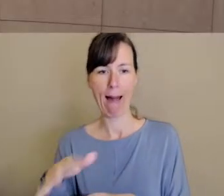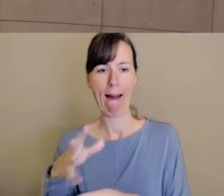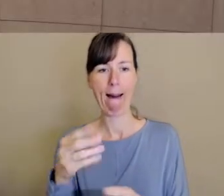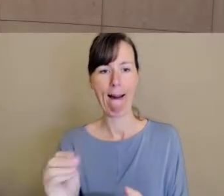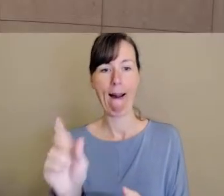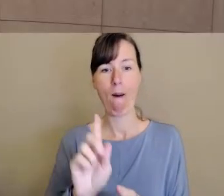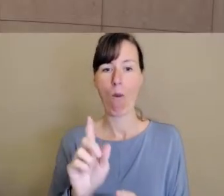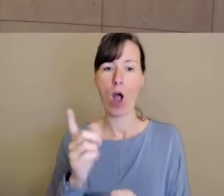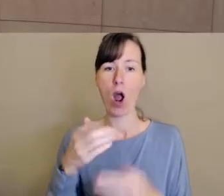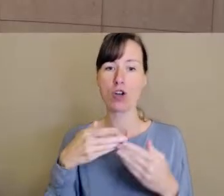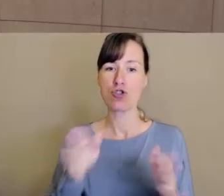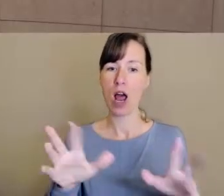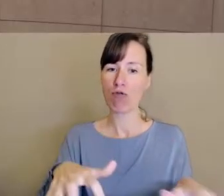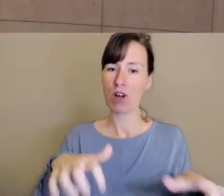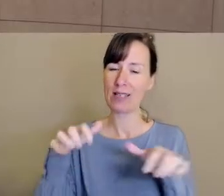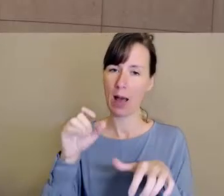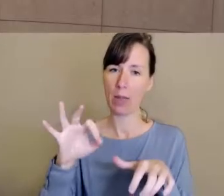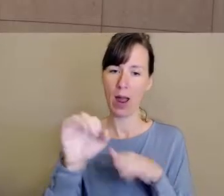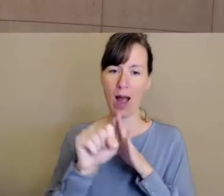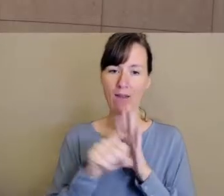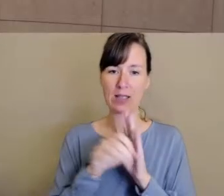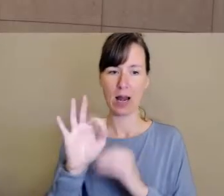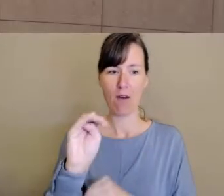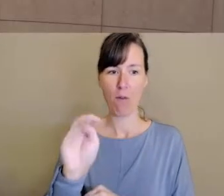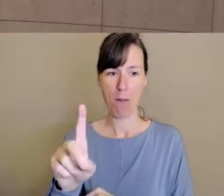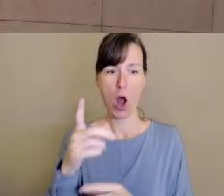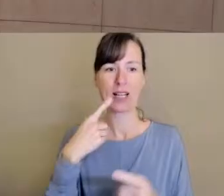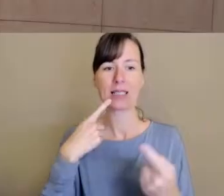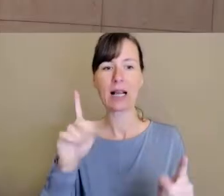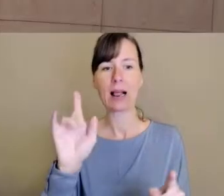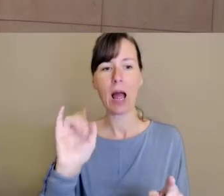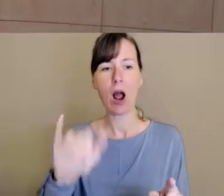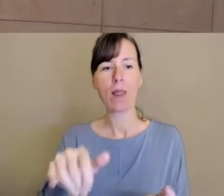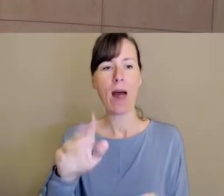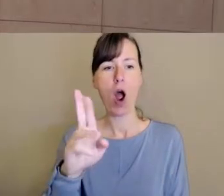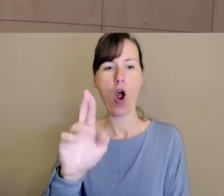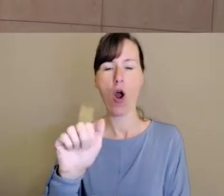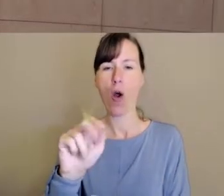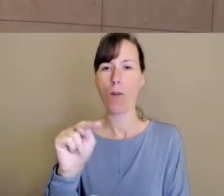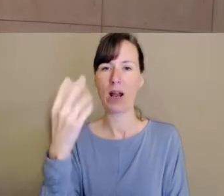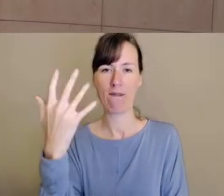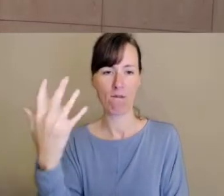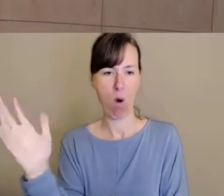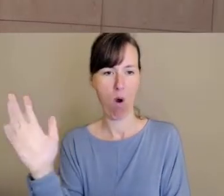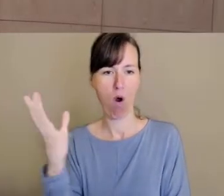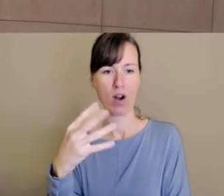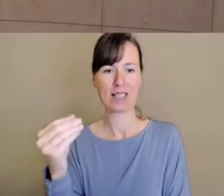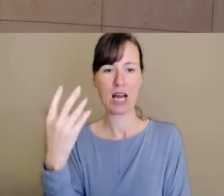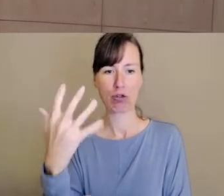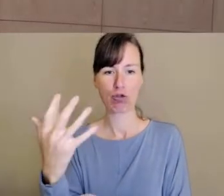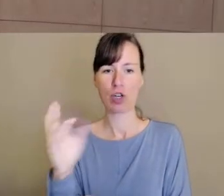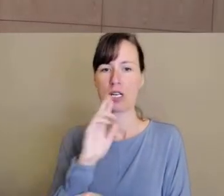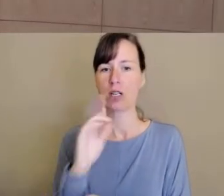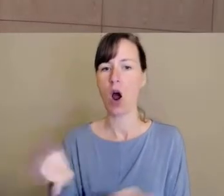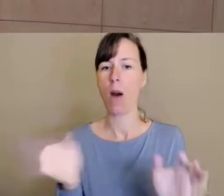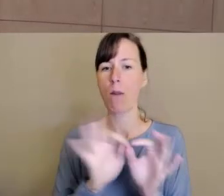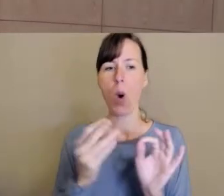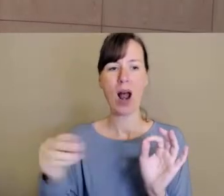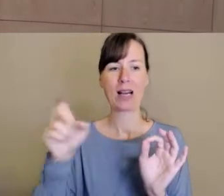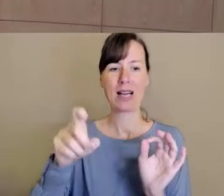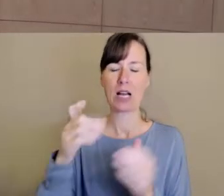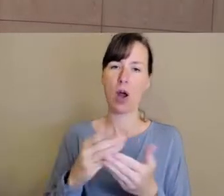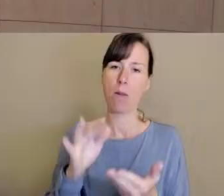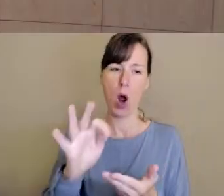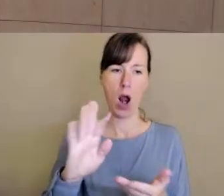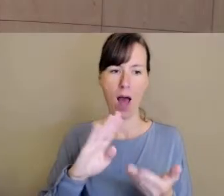that the retention, enhancement, and management of these forests and trees by local governments is in the best interest of the residents